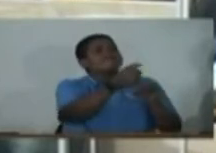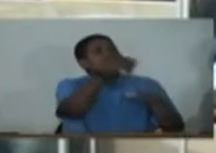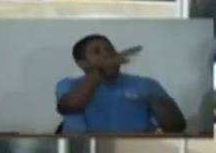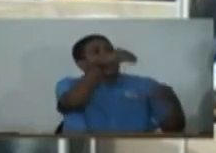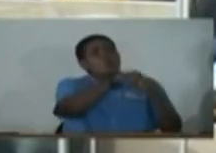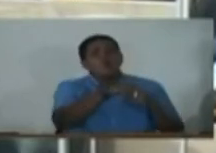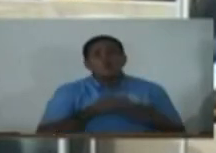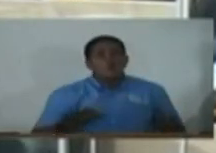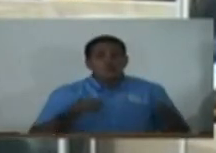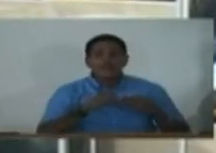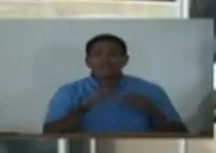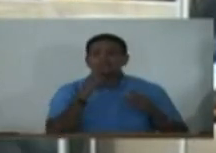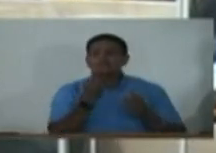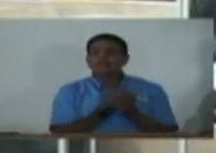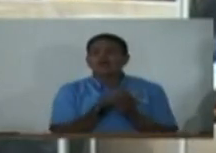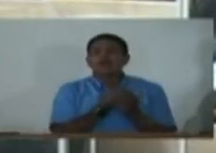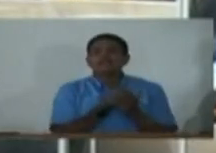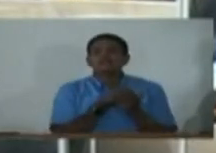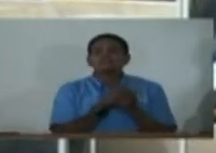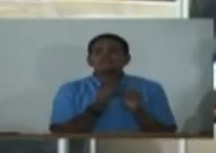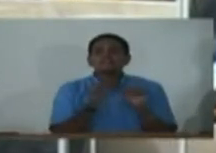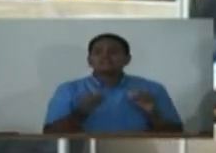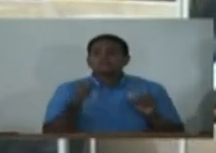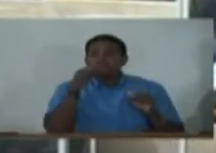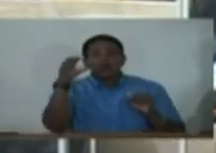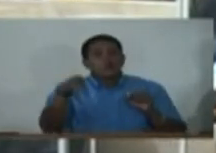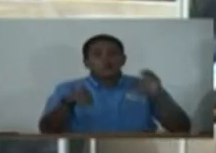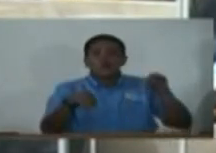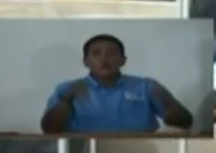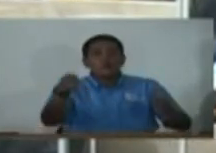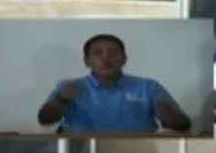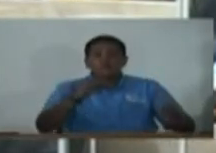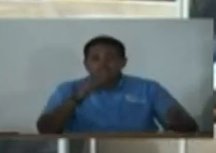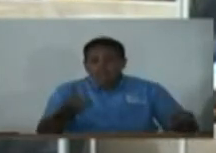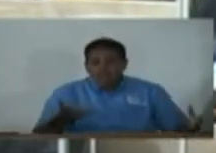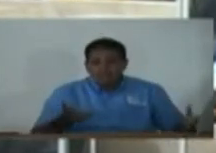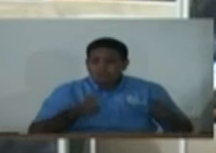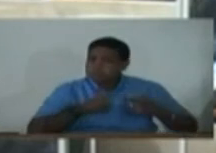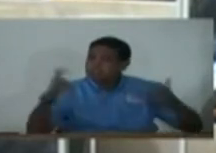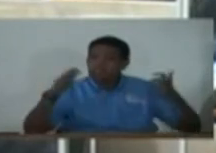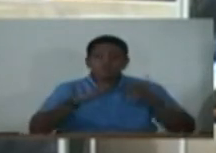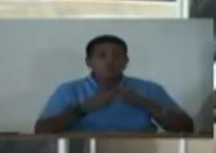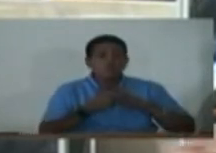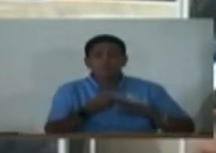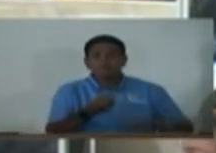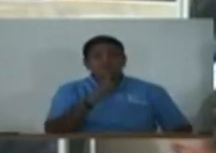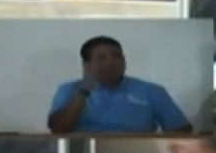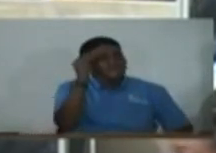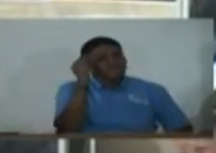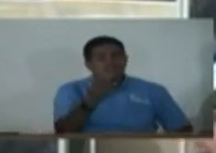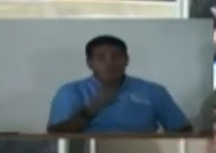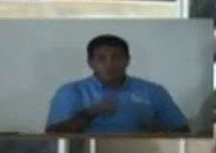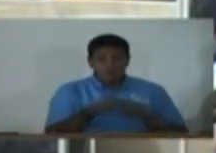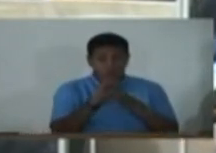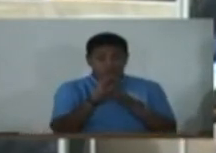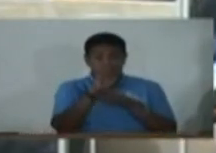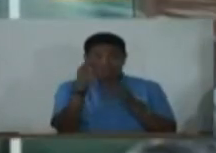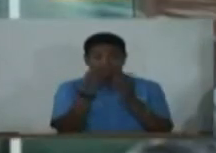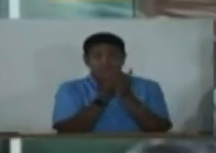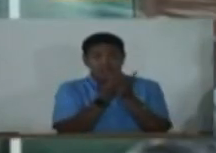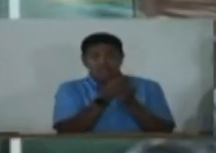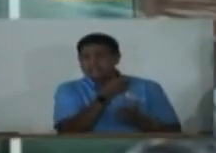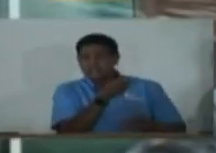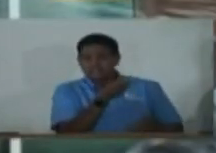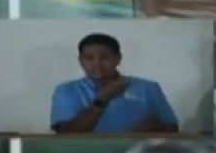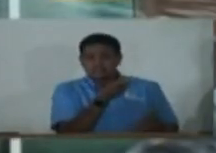included in the financial system. It's a big problem. Madam Speaker, when the Minister of Finance